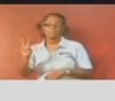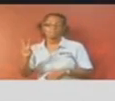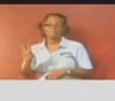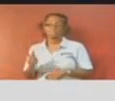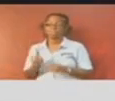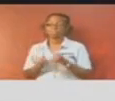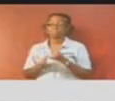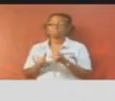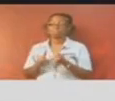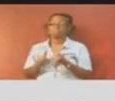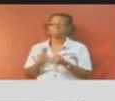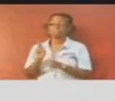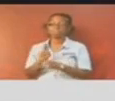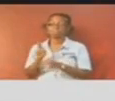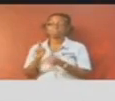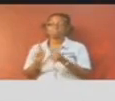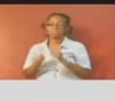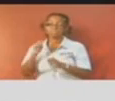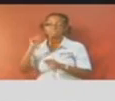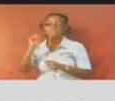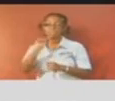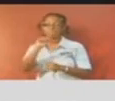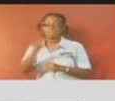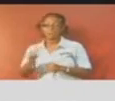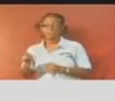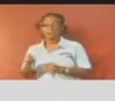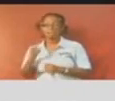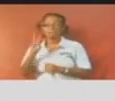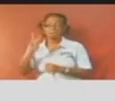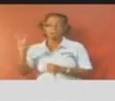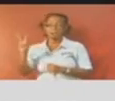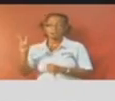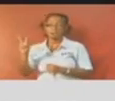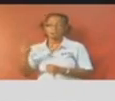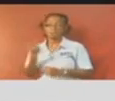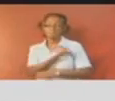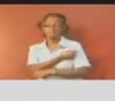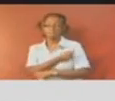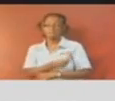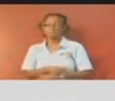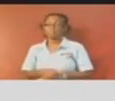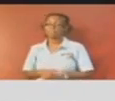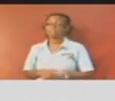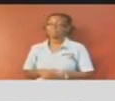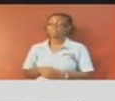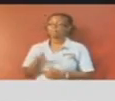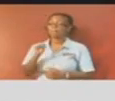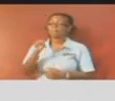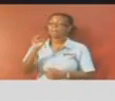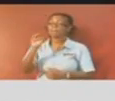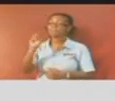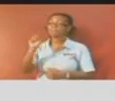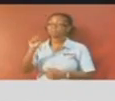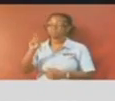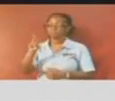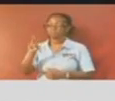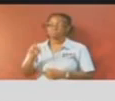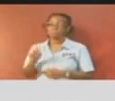now, AstraZeneca is an example of that. Nucleic acid type, mRNA vaccines, for example, Pfizer and